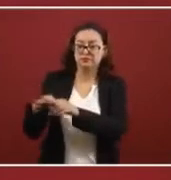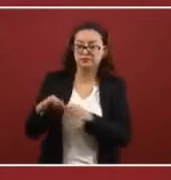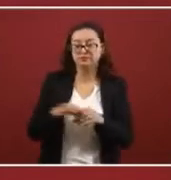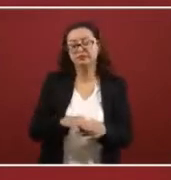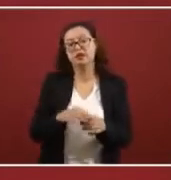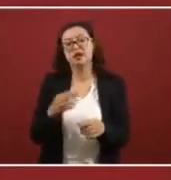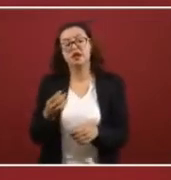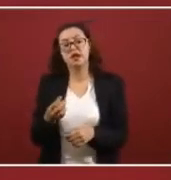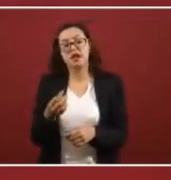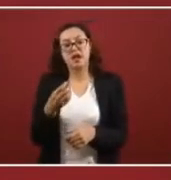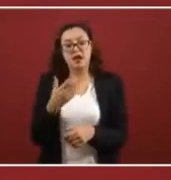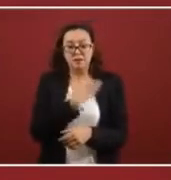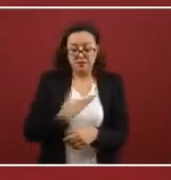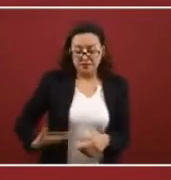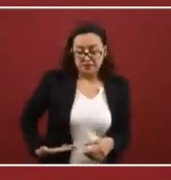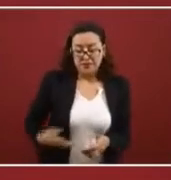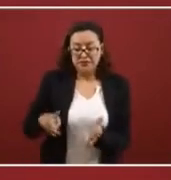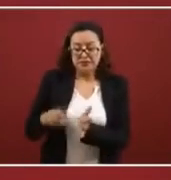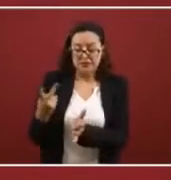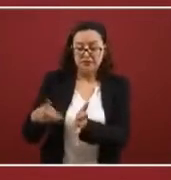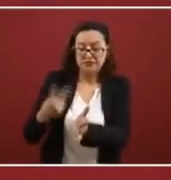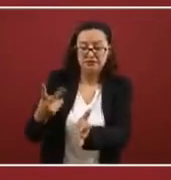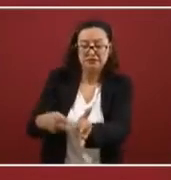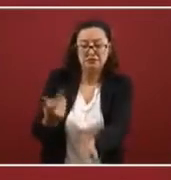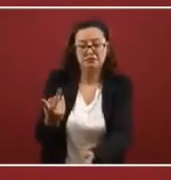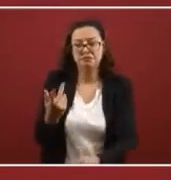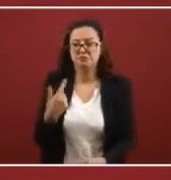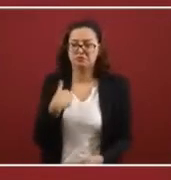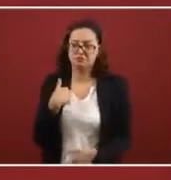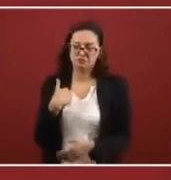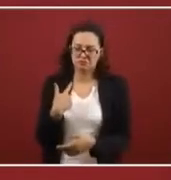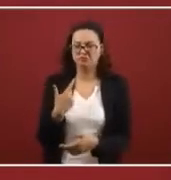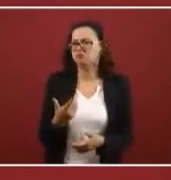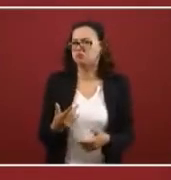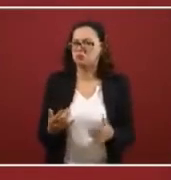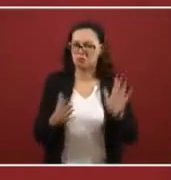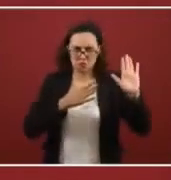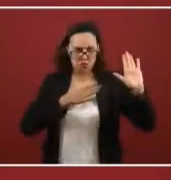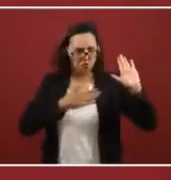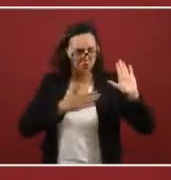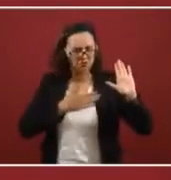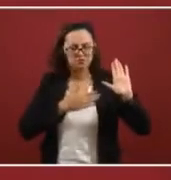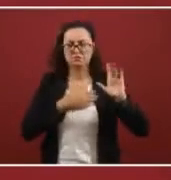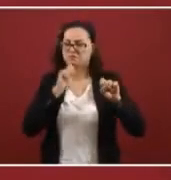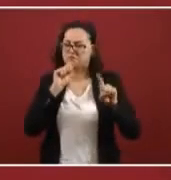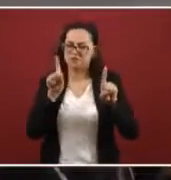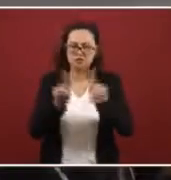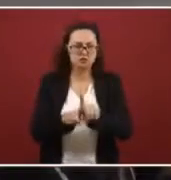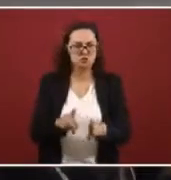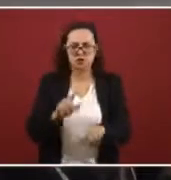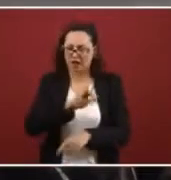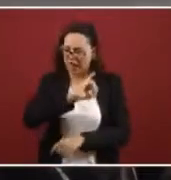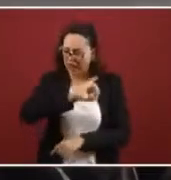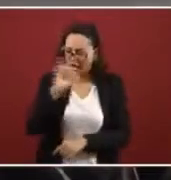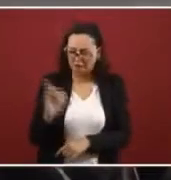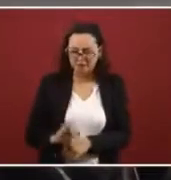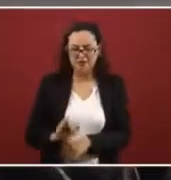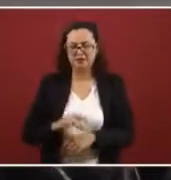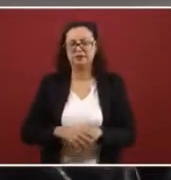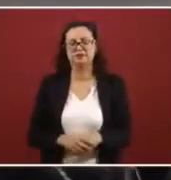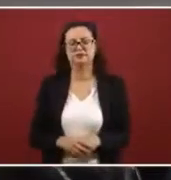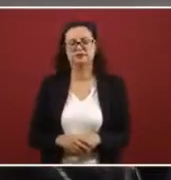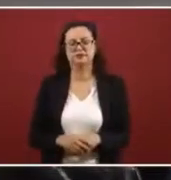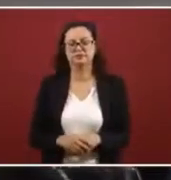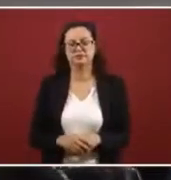posteriorly. So I reiterated this commitment. Así, and this, mi